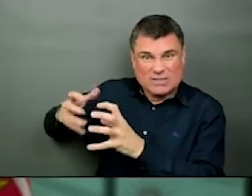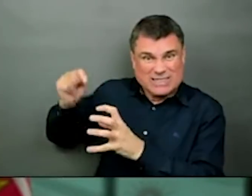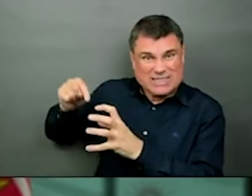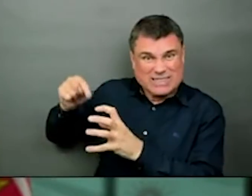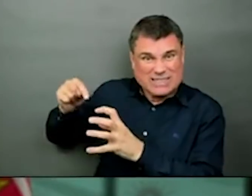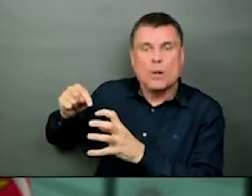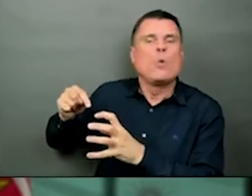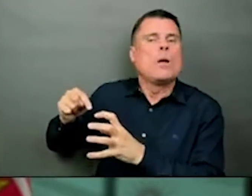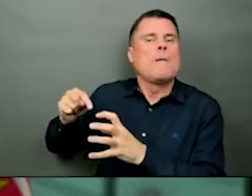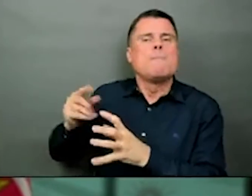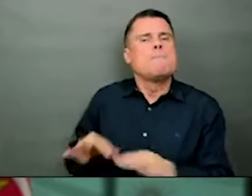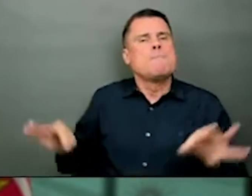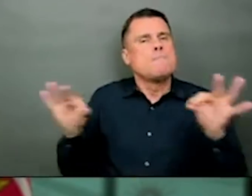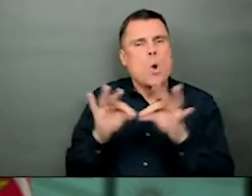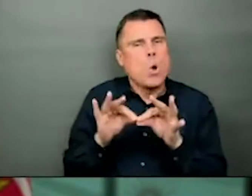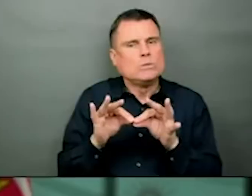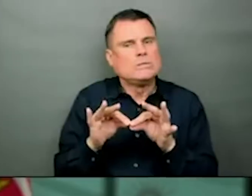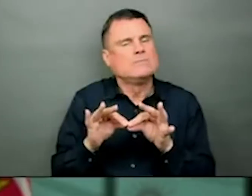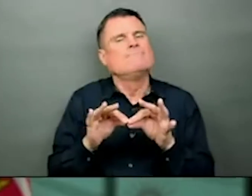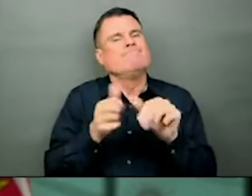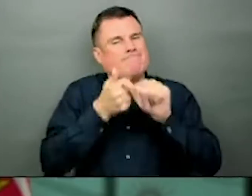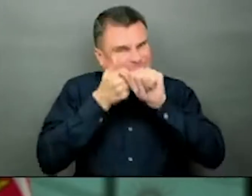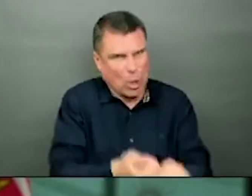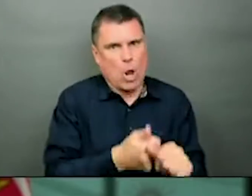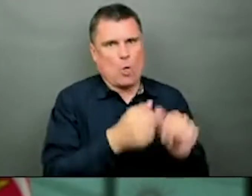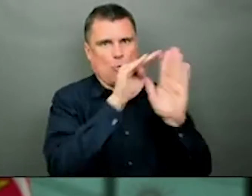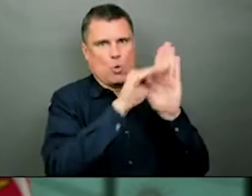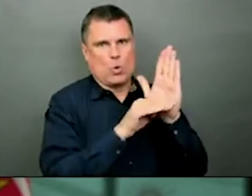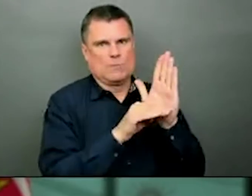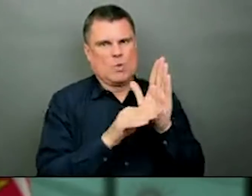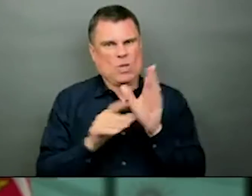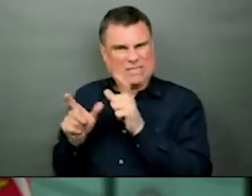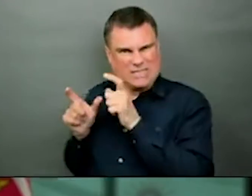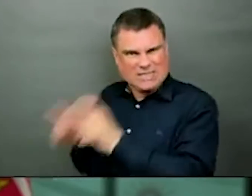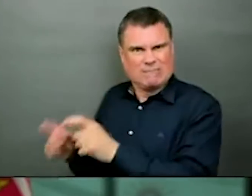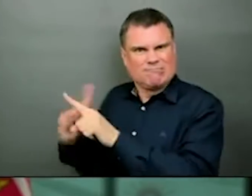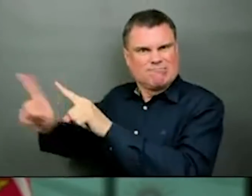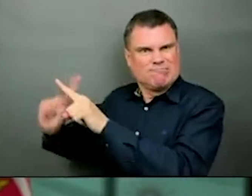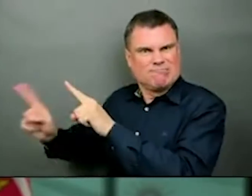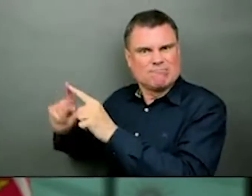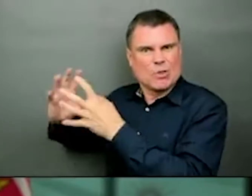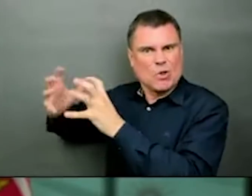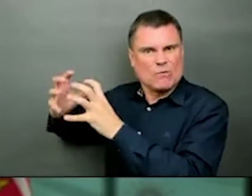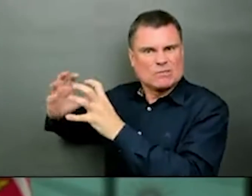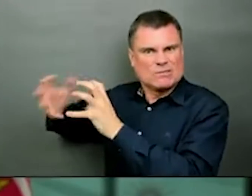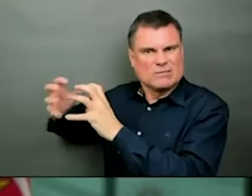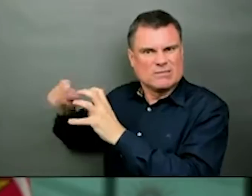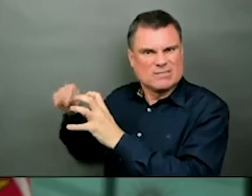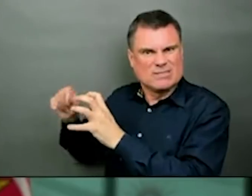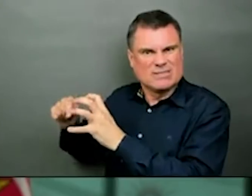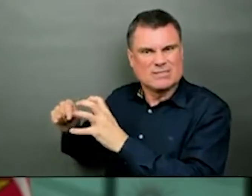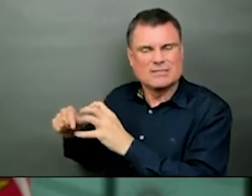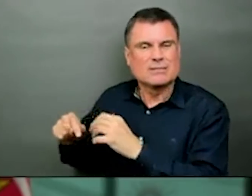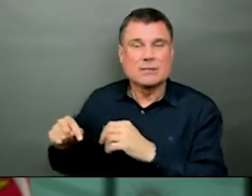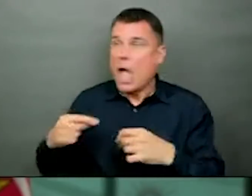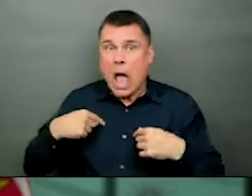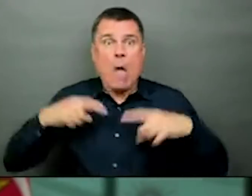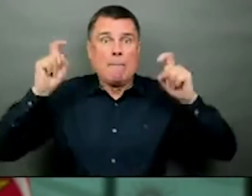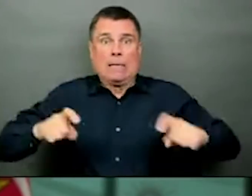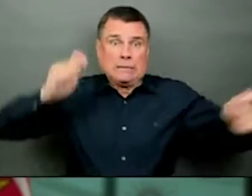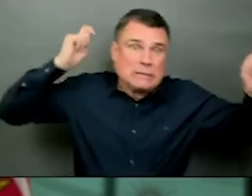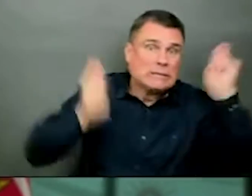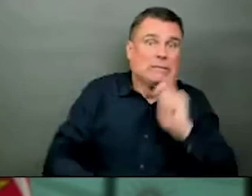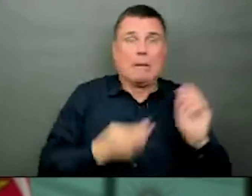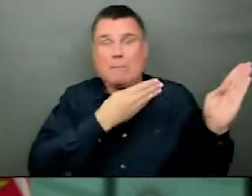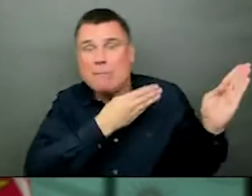is the time where many of us have been doing this for a really, really long time, and none of it is new, but we have to recommit to doing